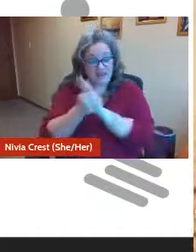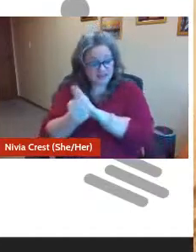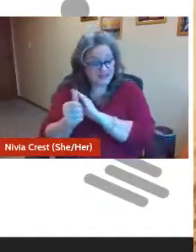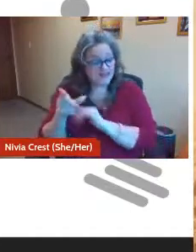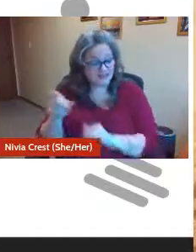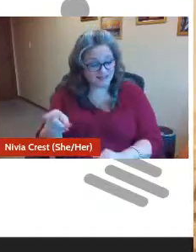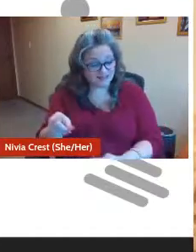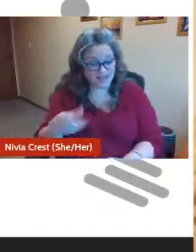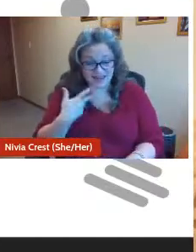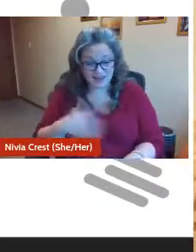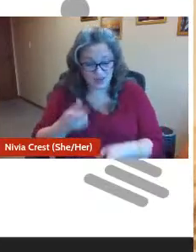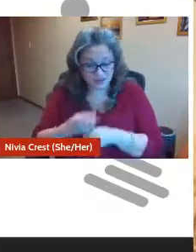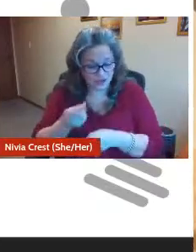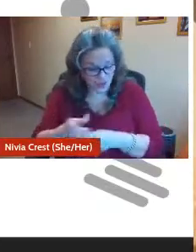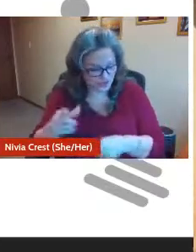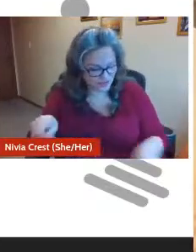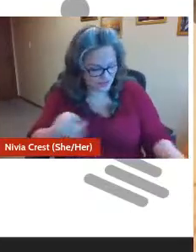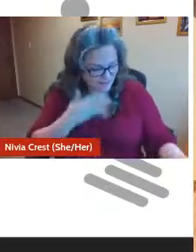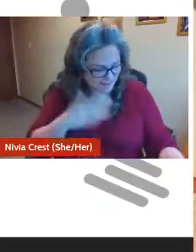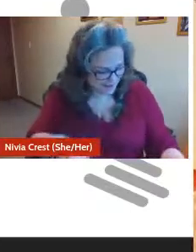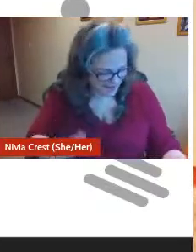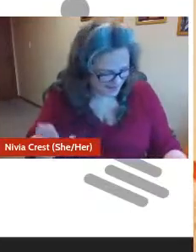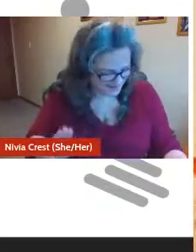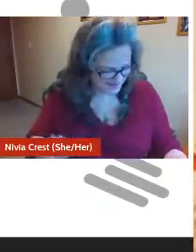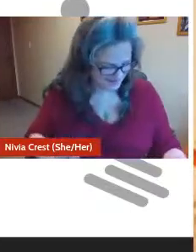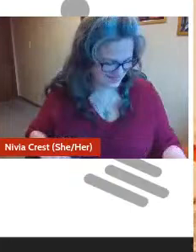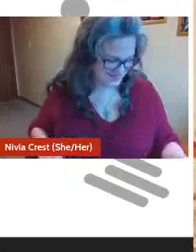any. I didn't want to torture them that bad.